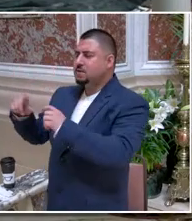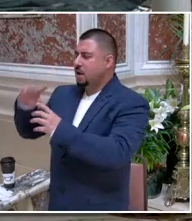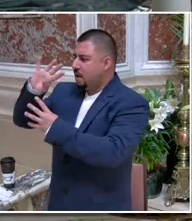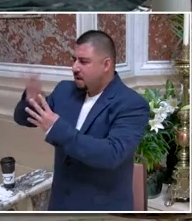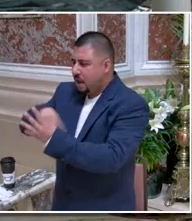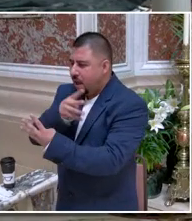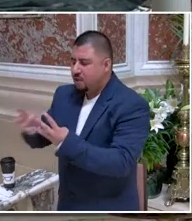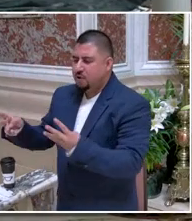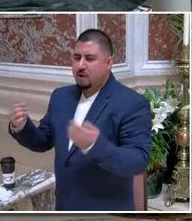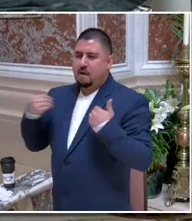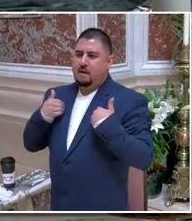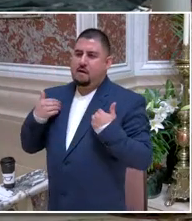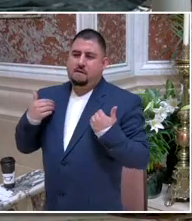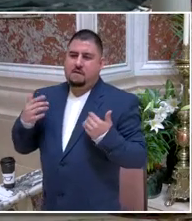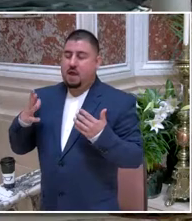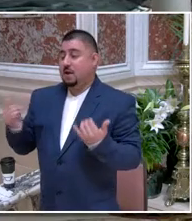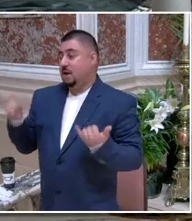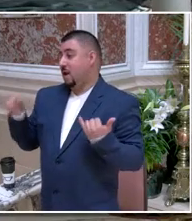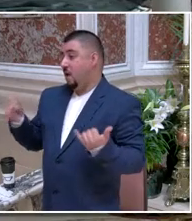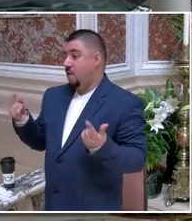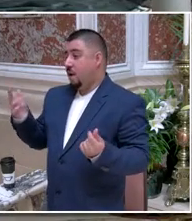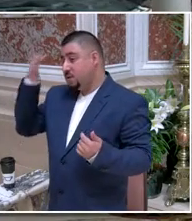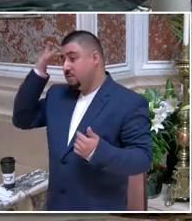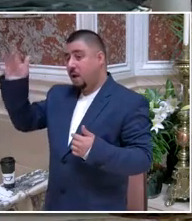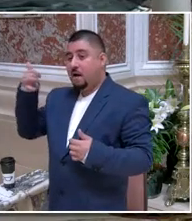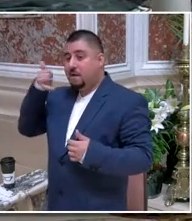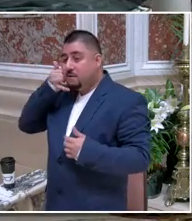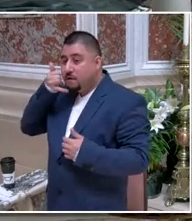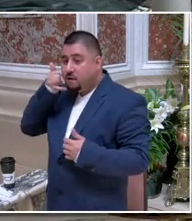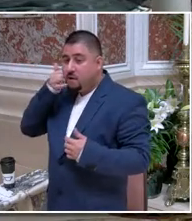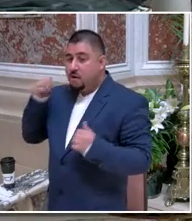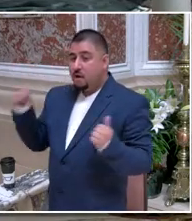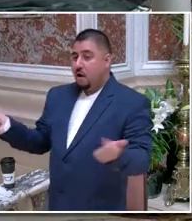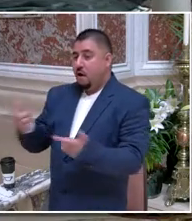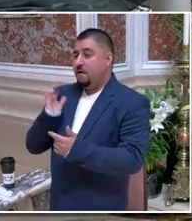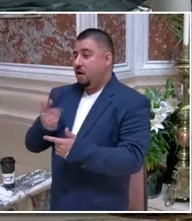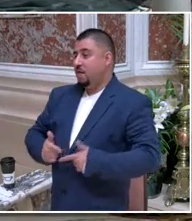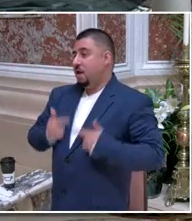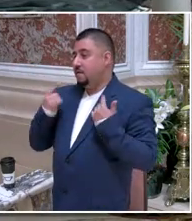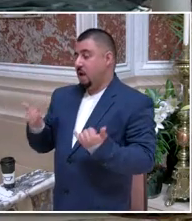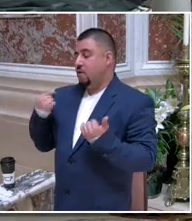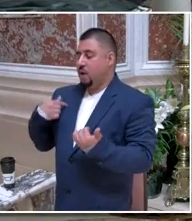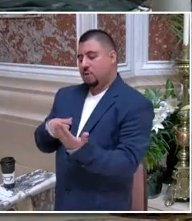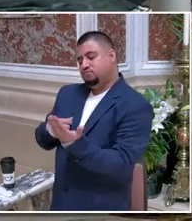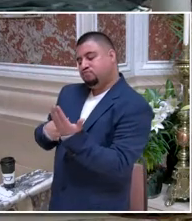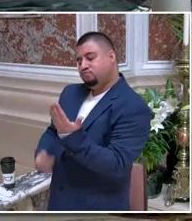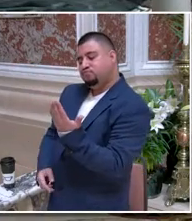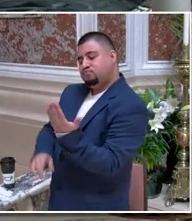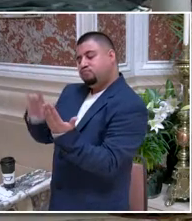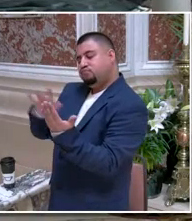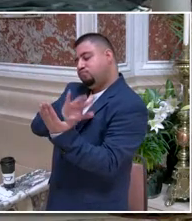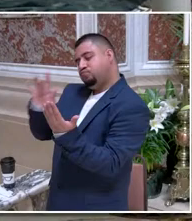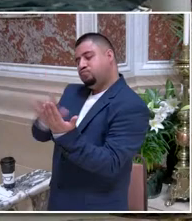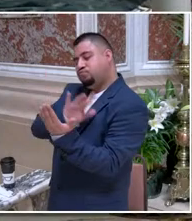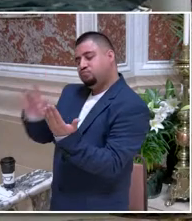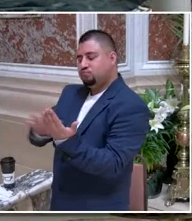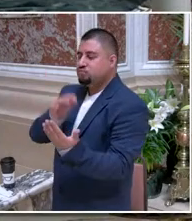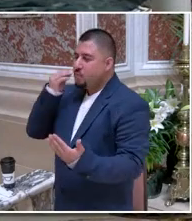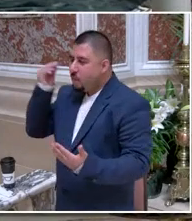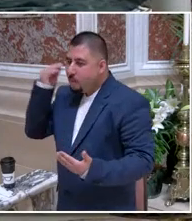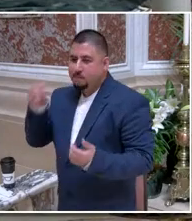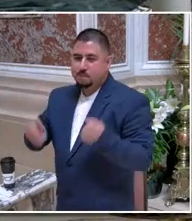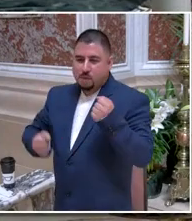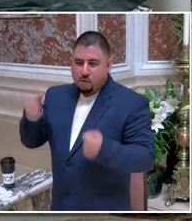calendars, and now smartphones in all of our lives, in our homes,